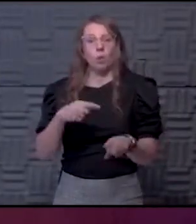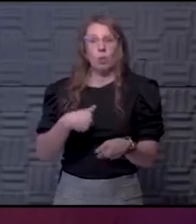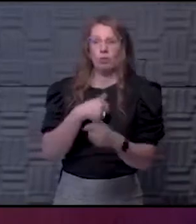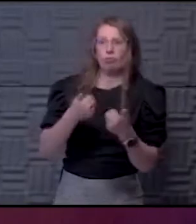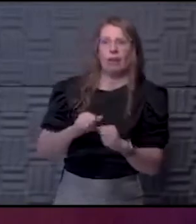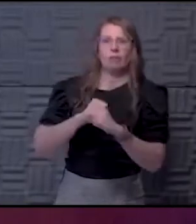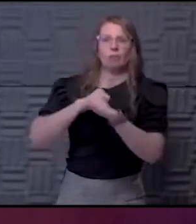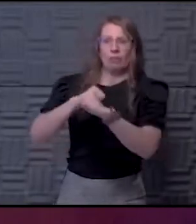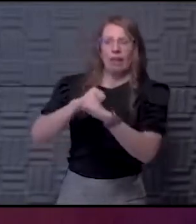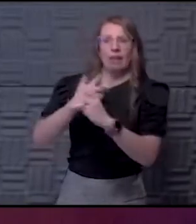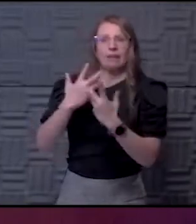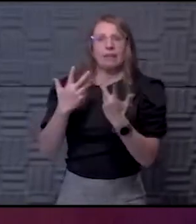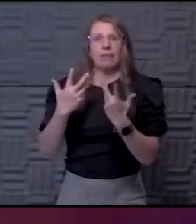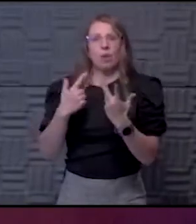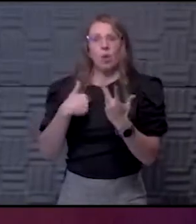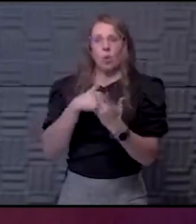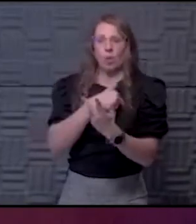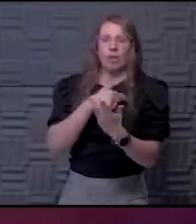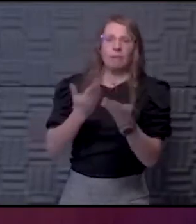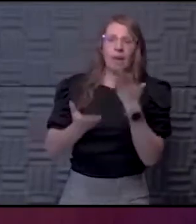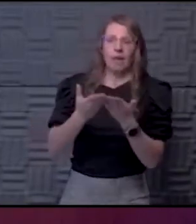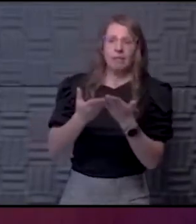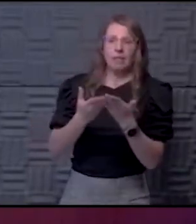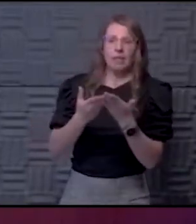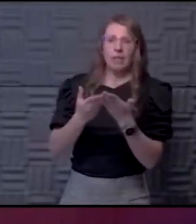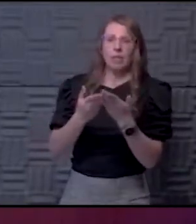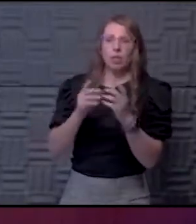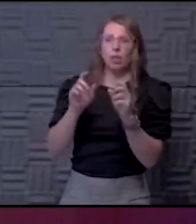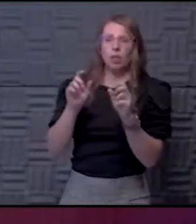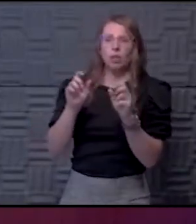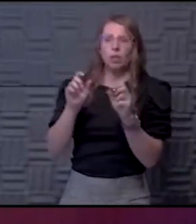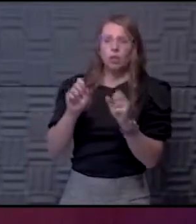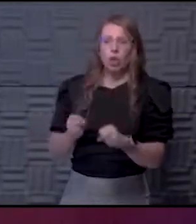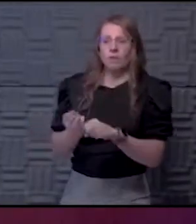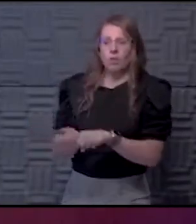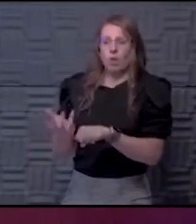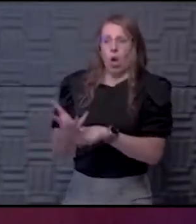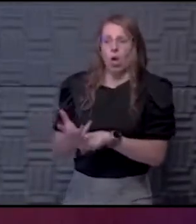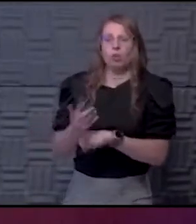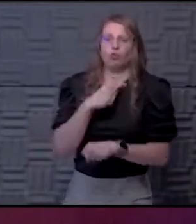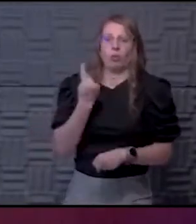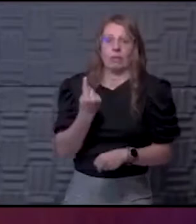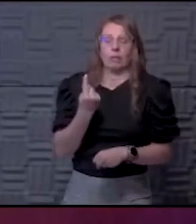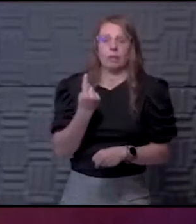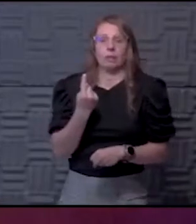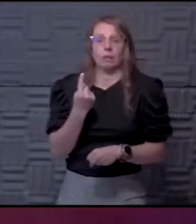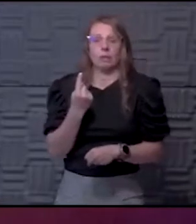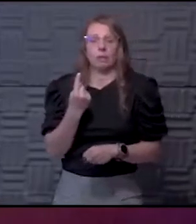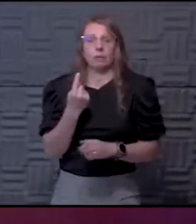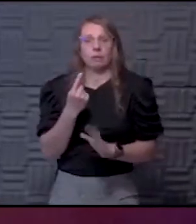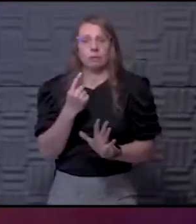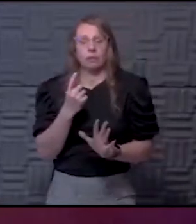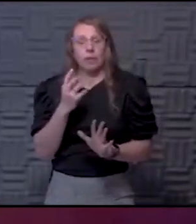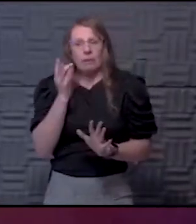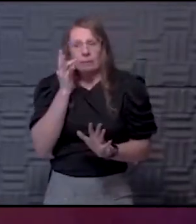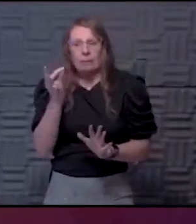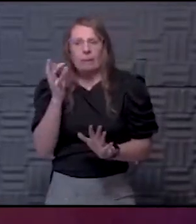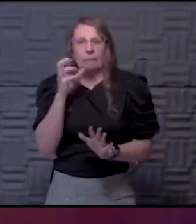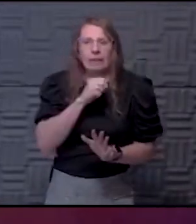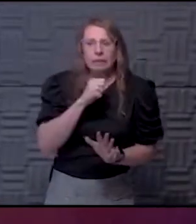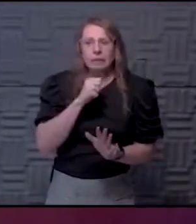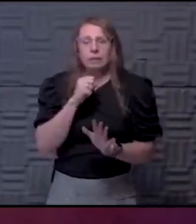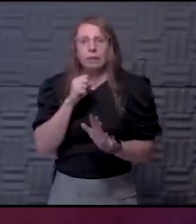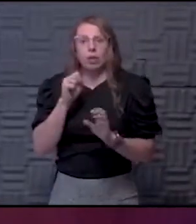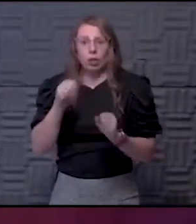to protect him, and we maybe could have put him at risk. And that was a near miss. I said, is up and fine and doing everything he